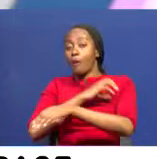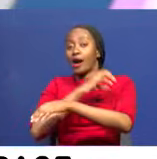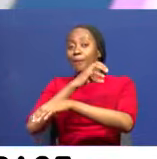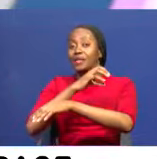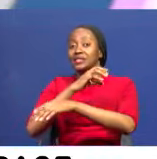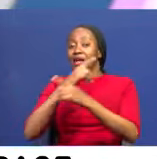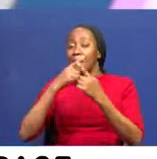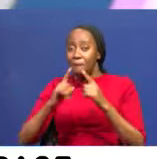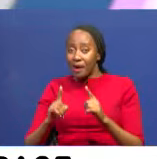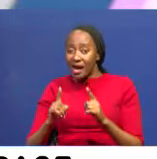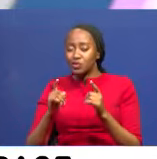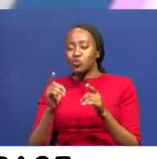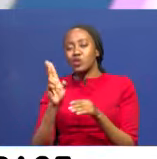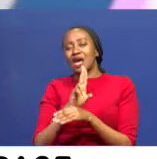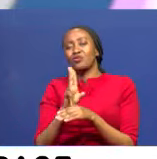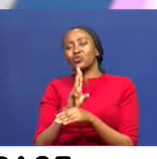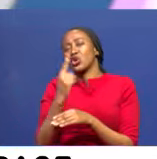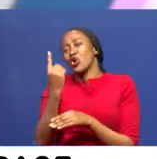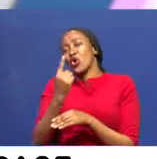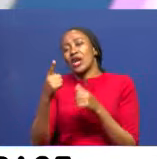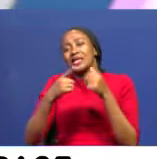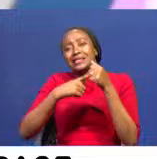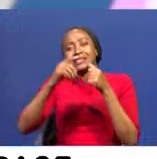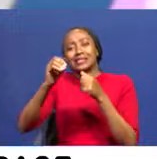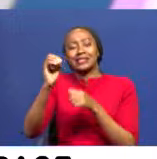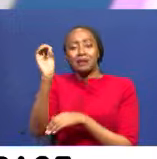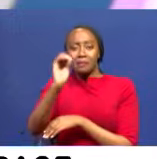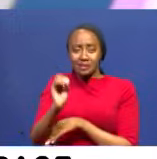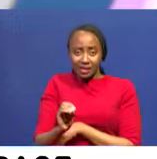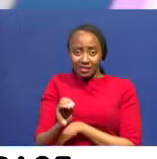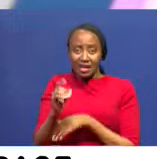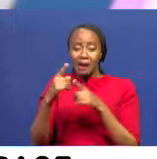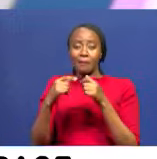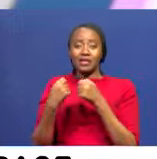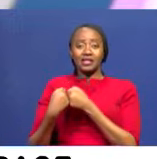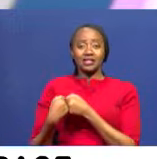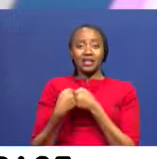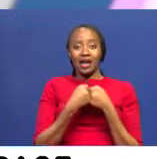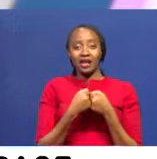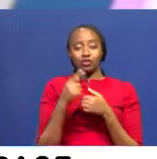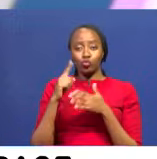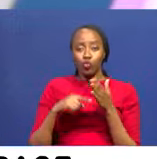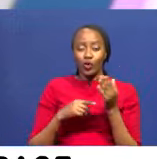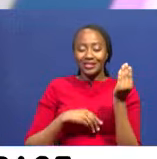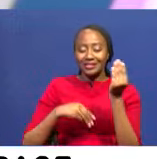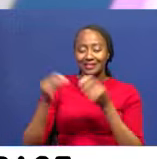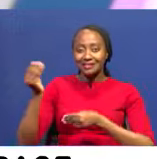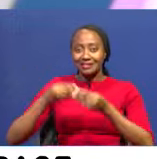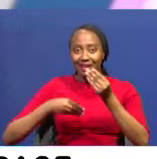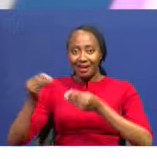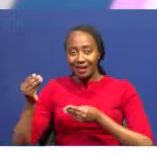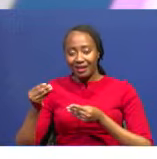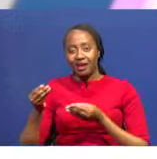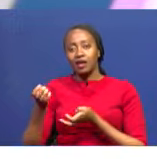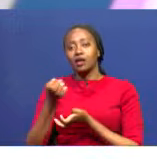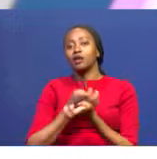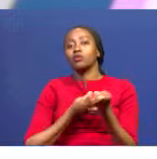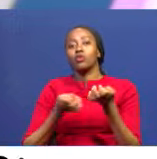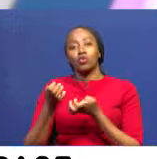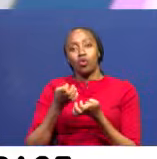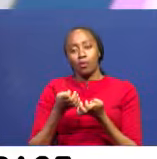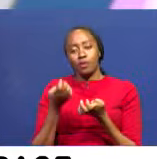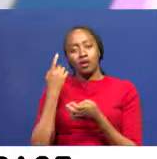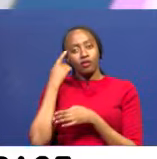using only about 60%. And there are challenges around, you know, the trade, economic aspects